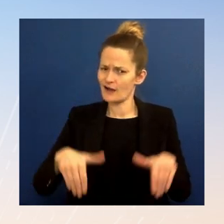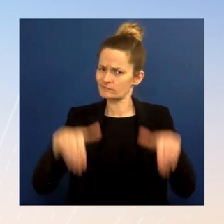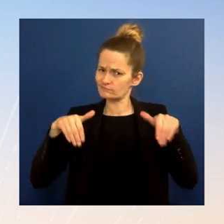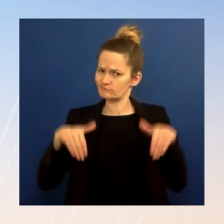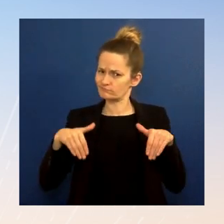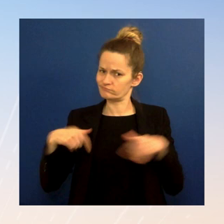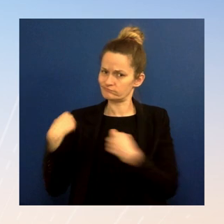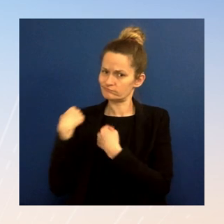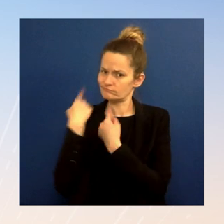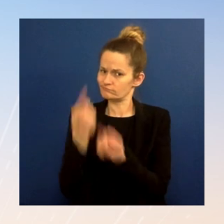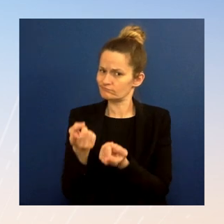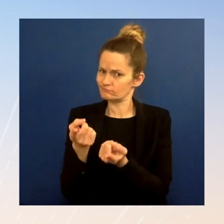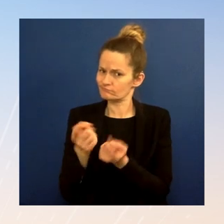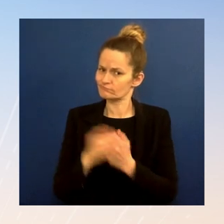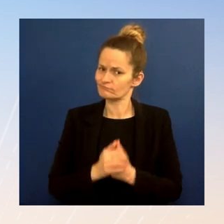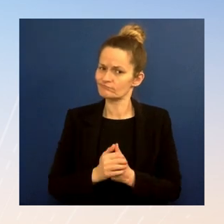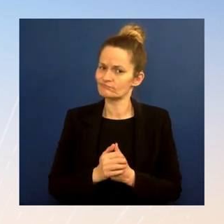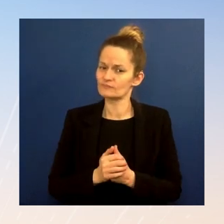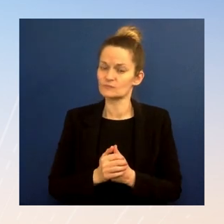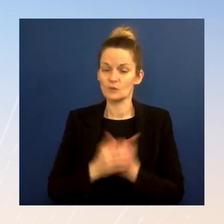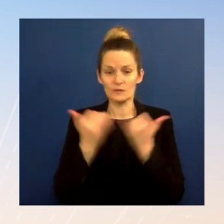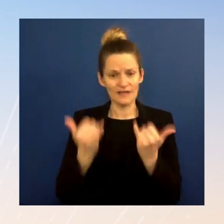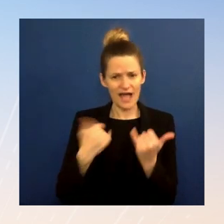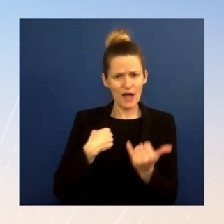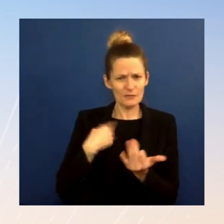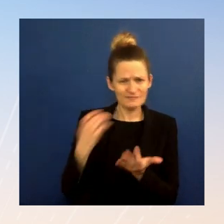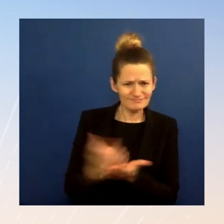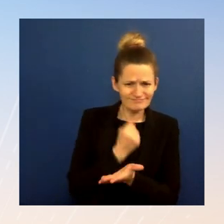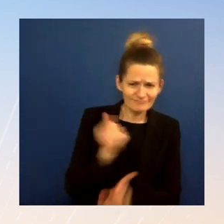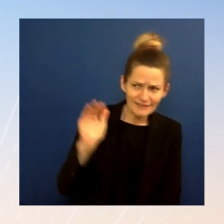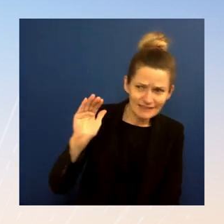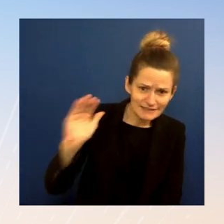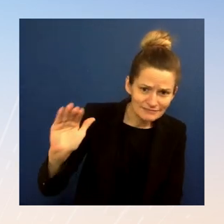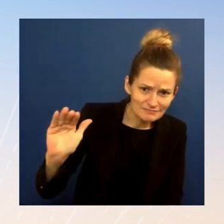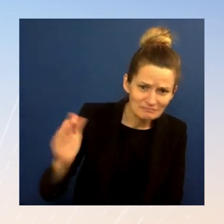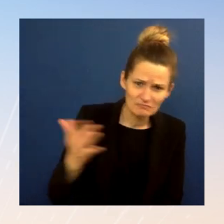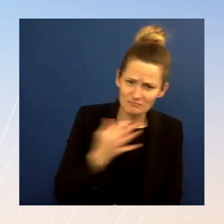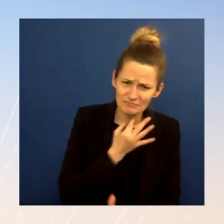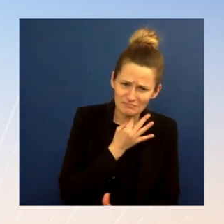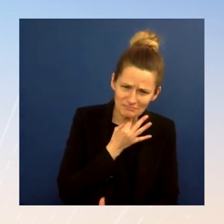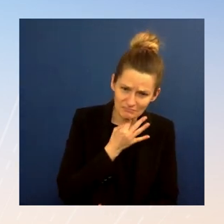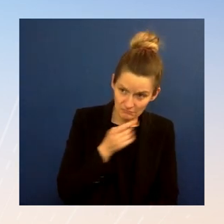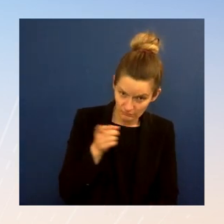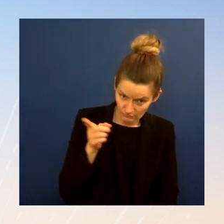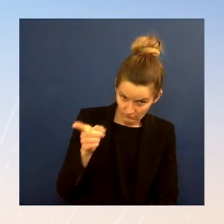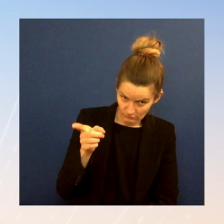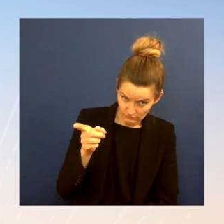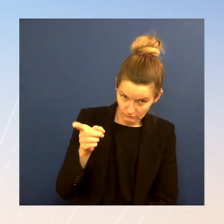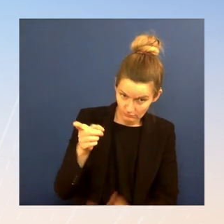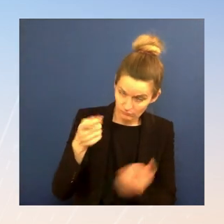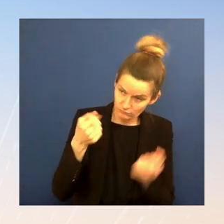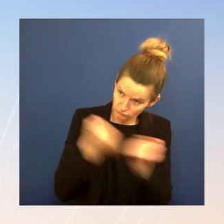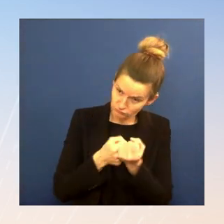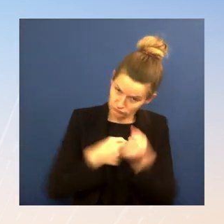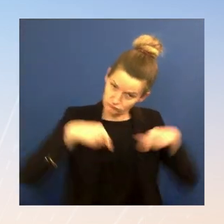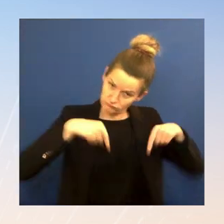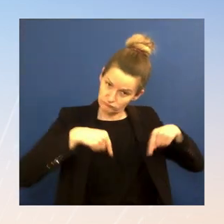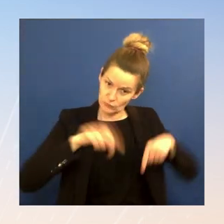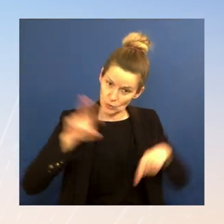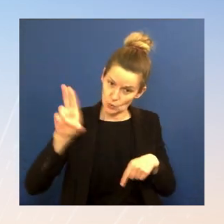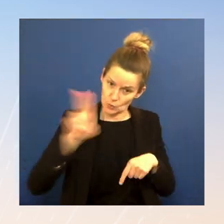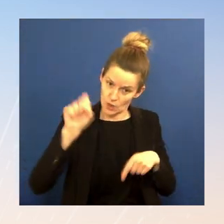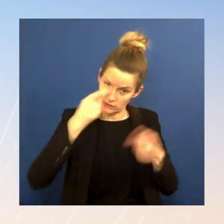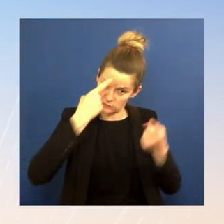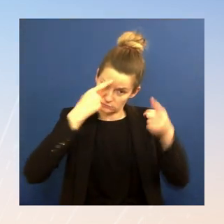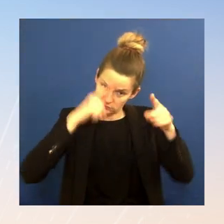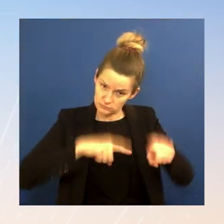Charter, including the basic principles of respect for sovereignty of nations. And so the fact that China has not denounced what Russia is doing in and of itself